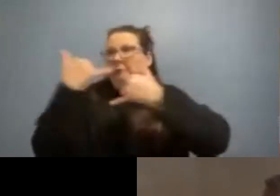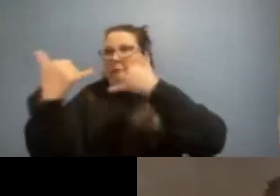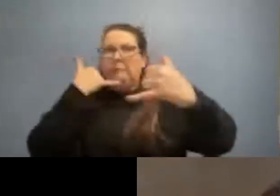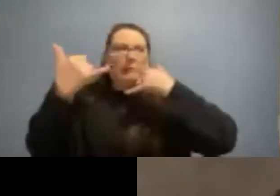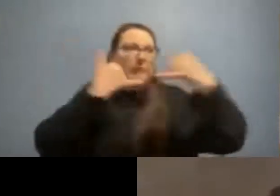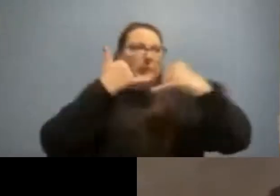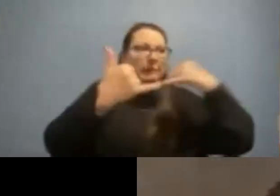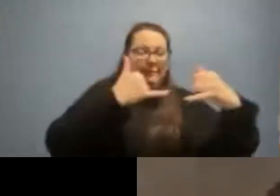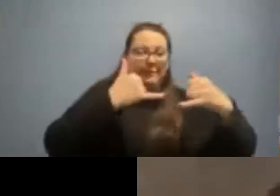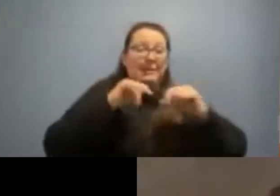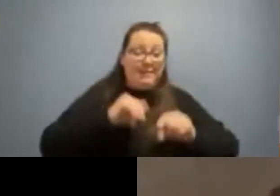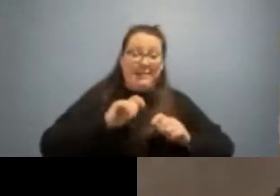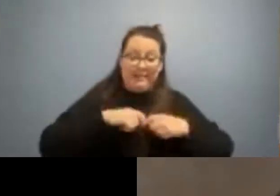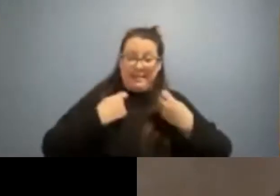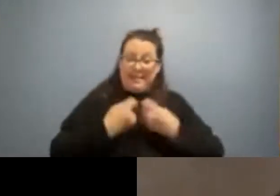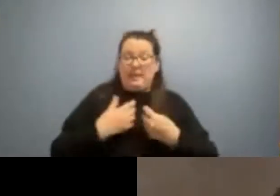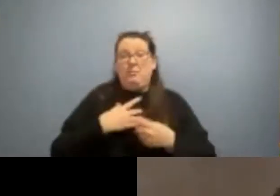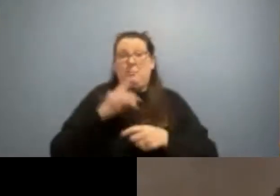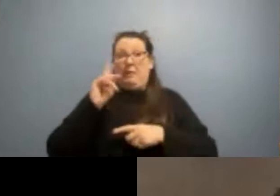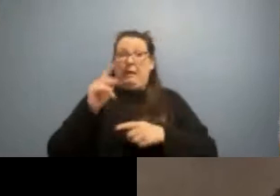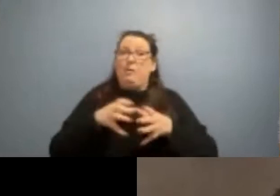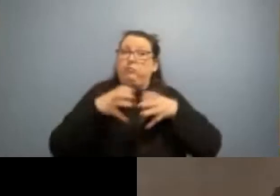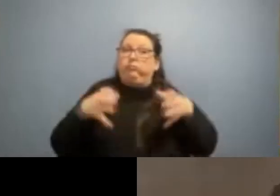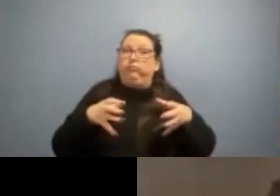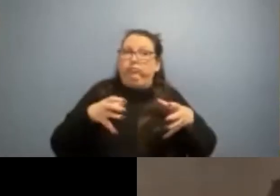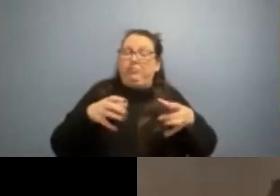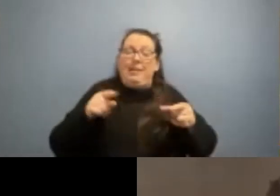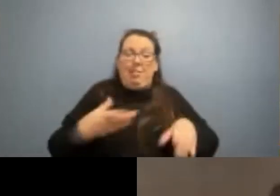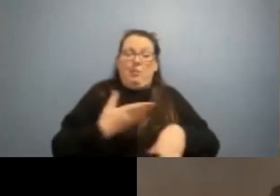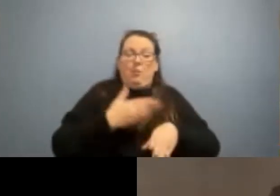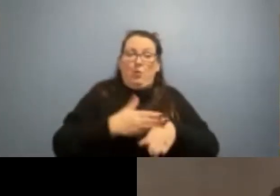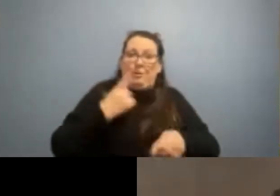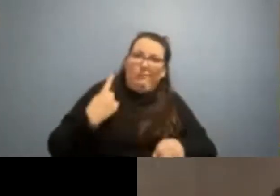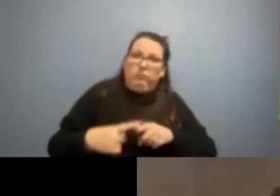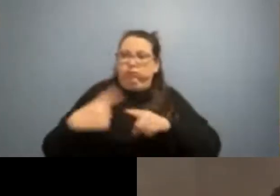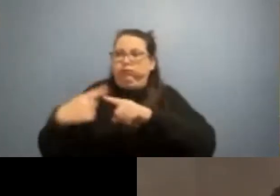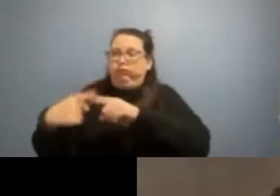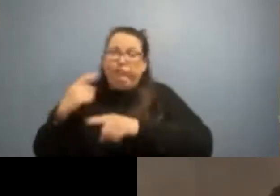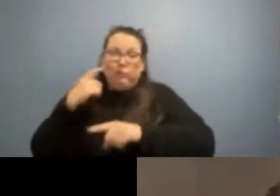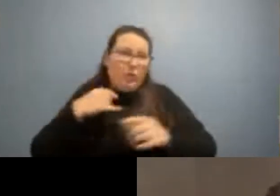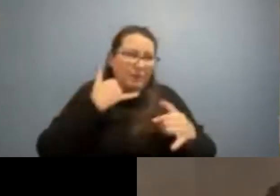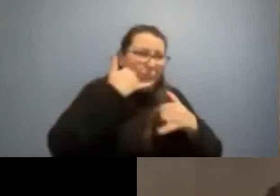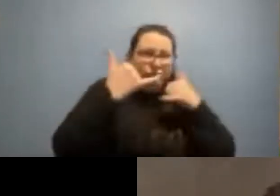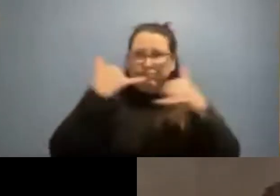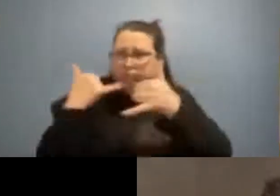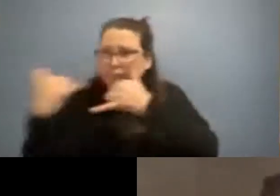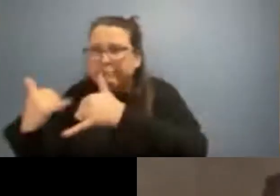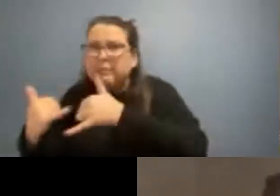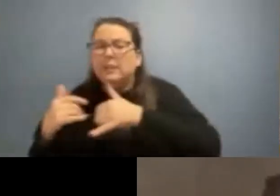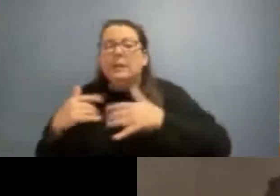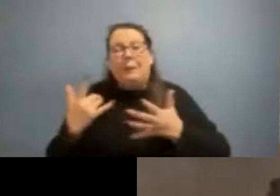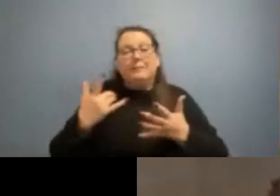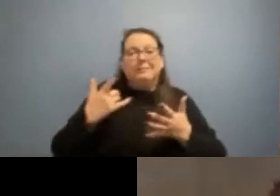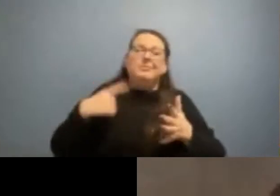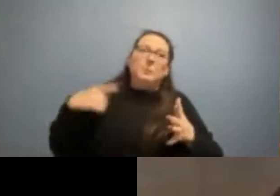of time. But these teams are working as fast as they can to contact everybody who's a primary close contact. But because